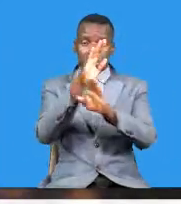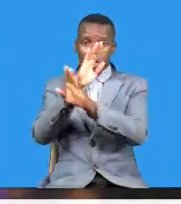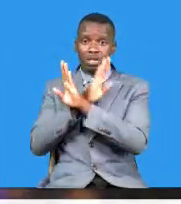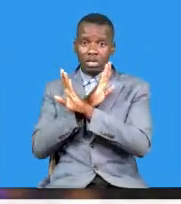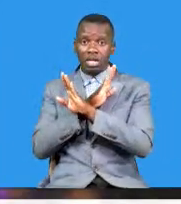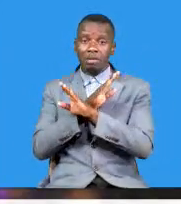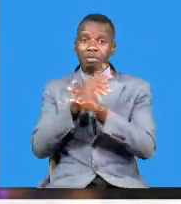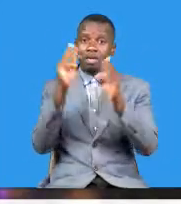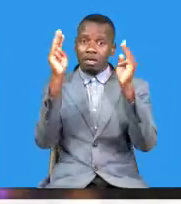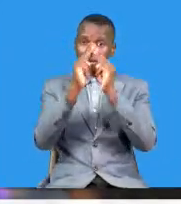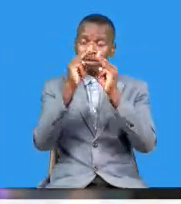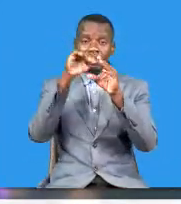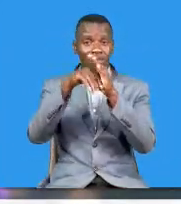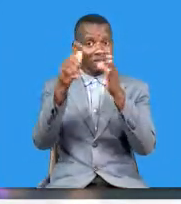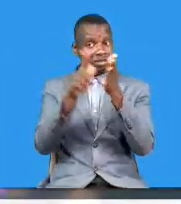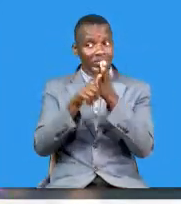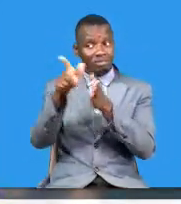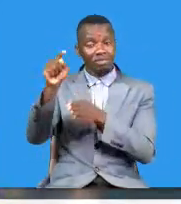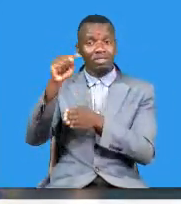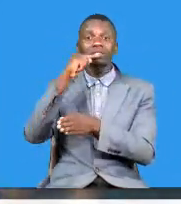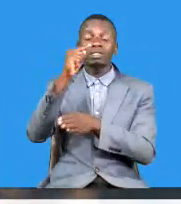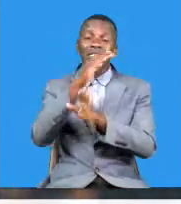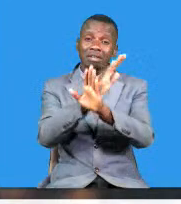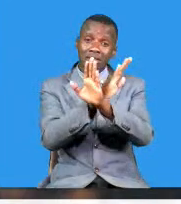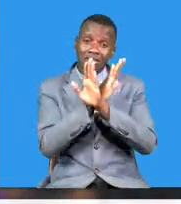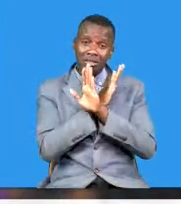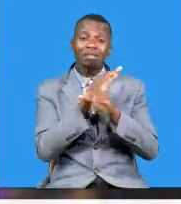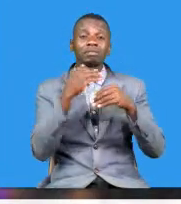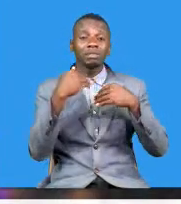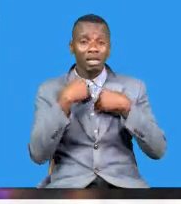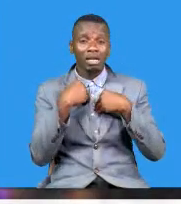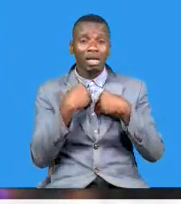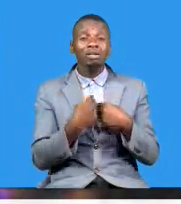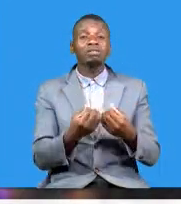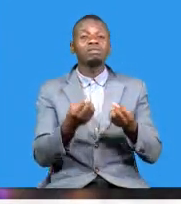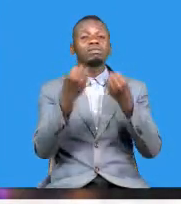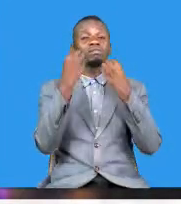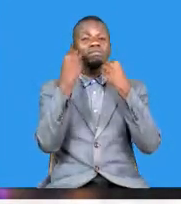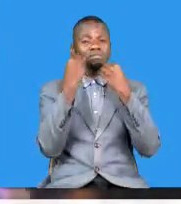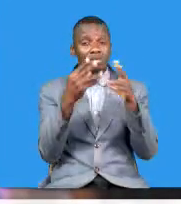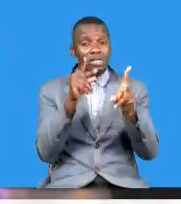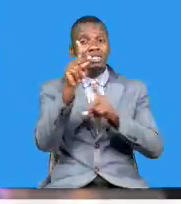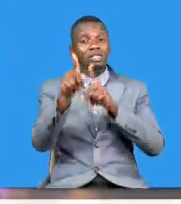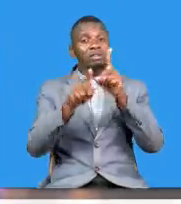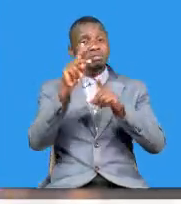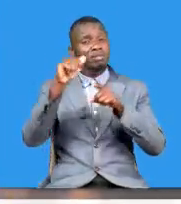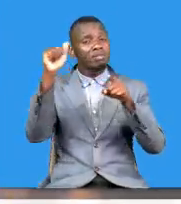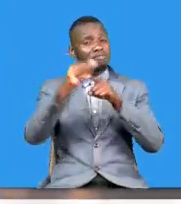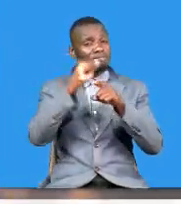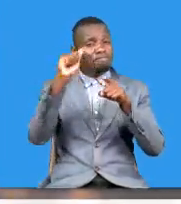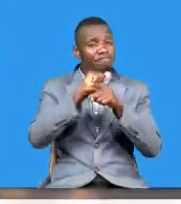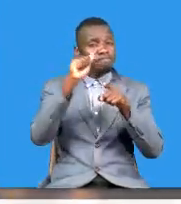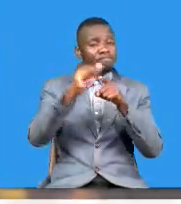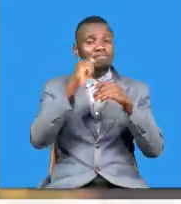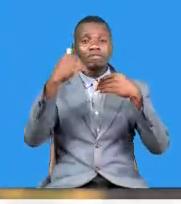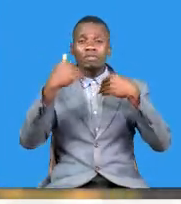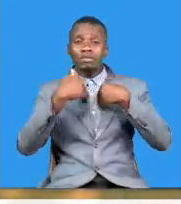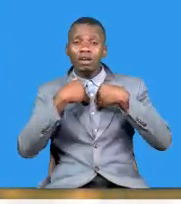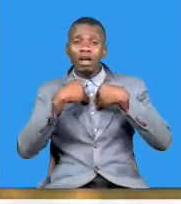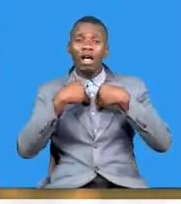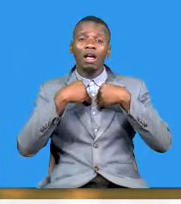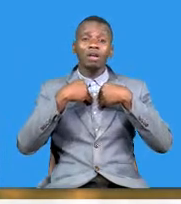Lusaka, Mr. Sigumba said Zambia has a huge number of trained staff in the tourism sector that can help